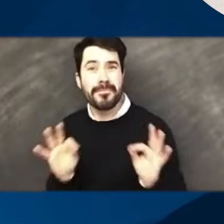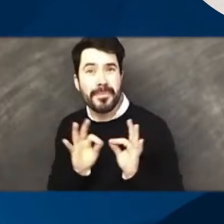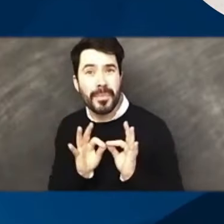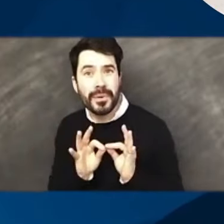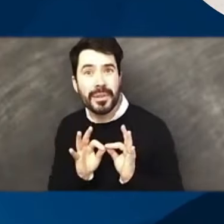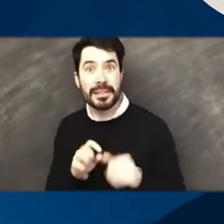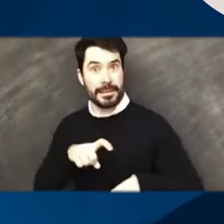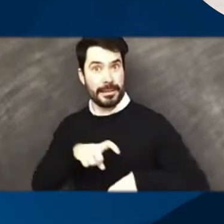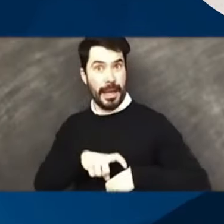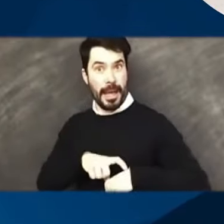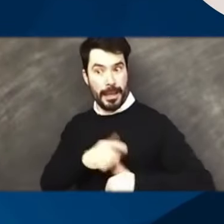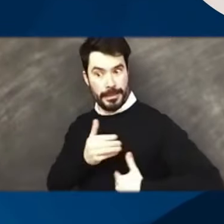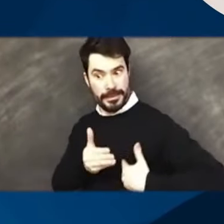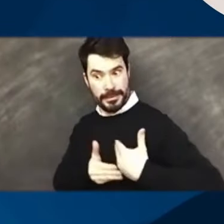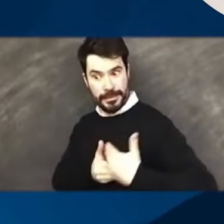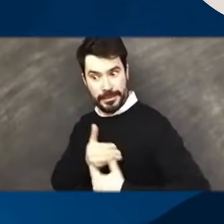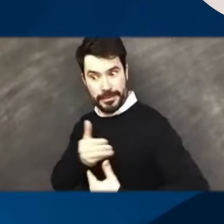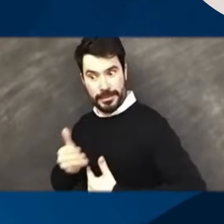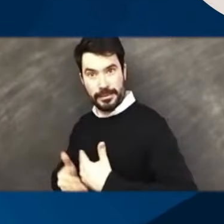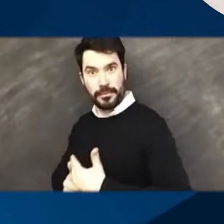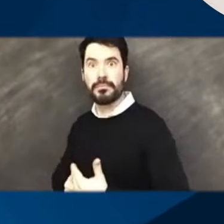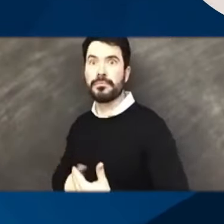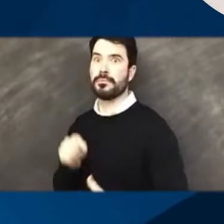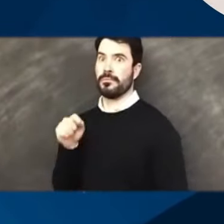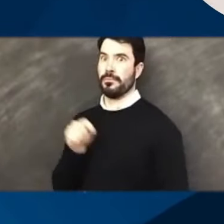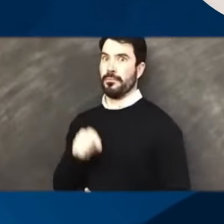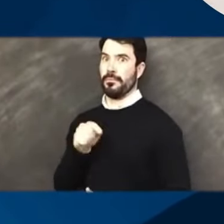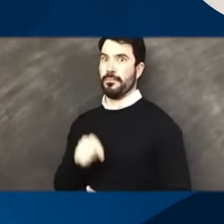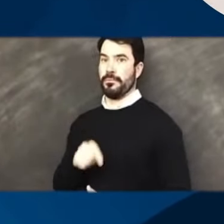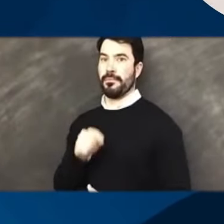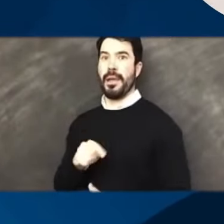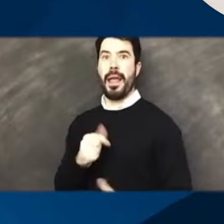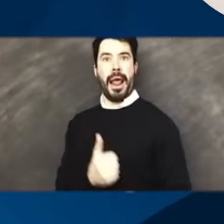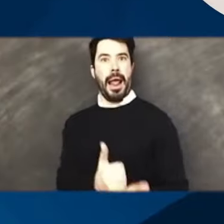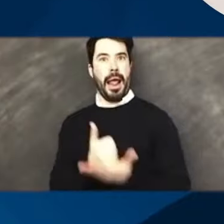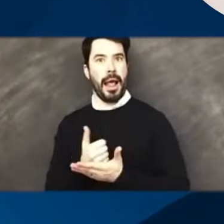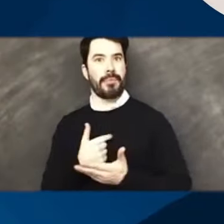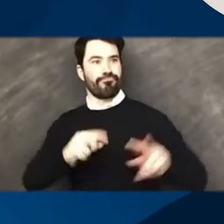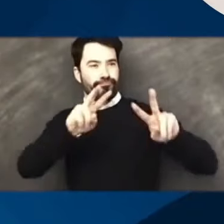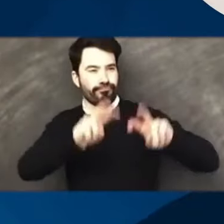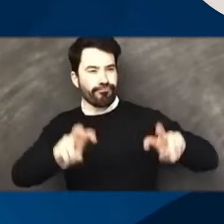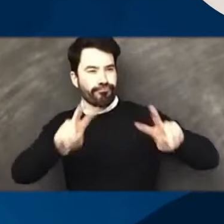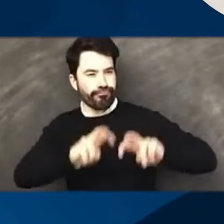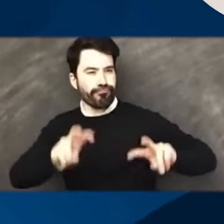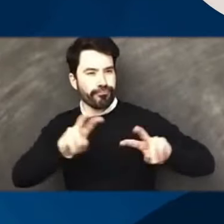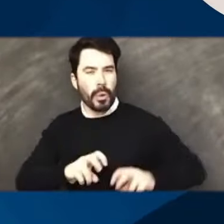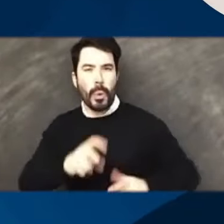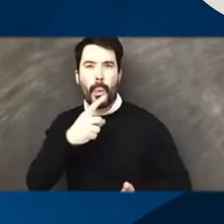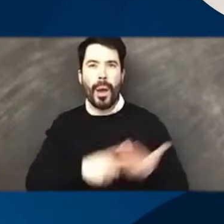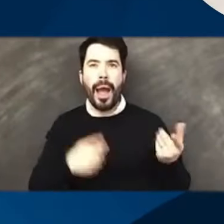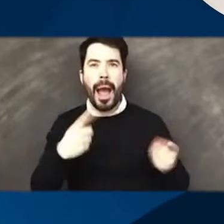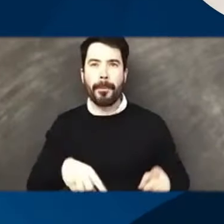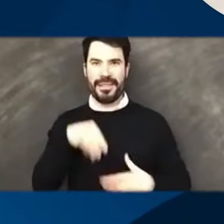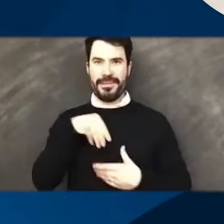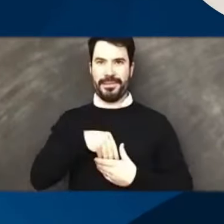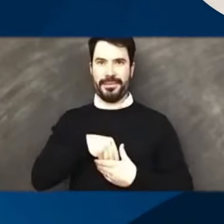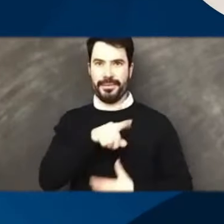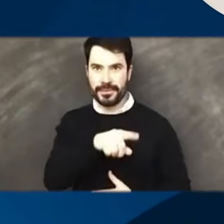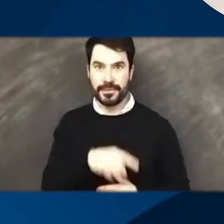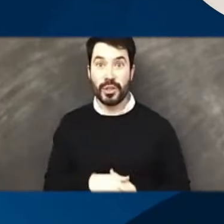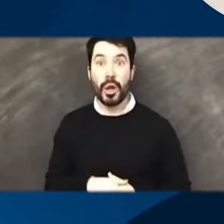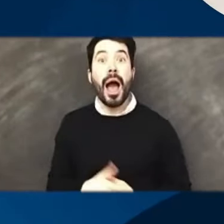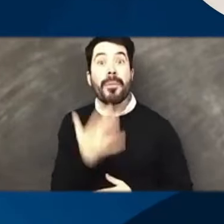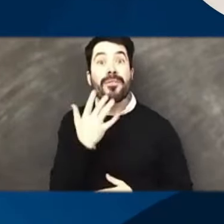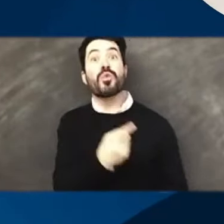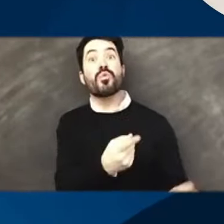is actually very much a part of the assessment of what they're doing in the emergency room. But I'd much rather that you be annoyed about all of